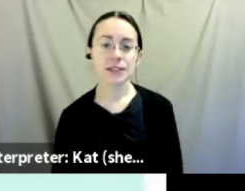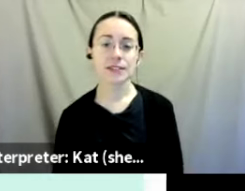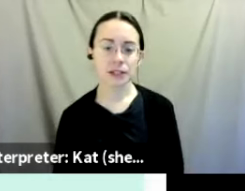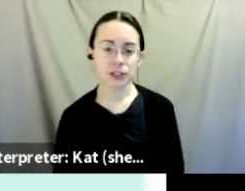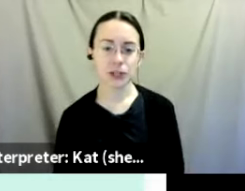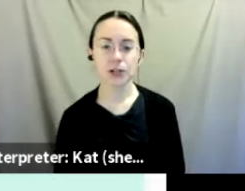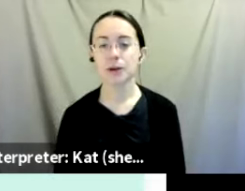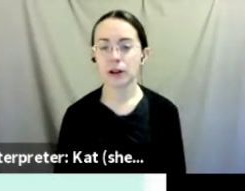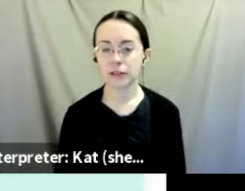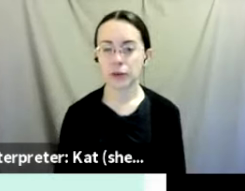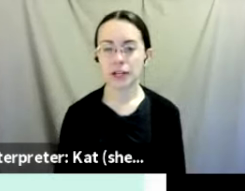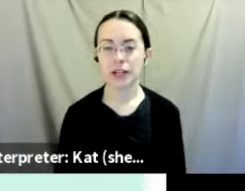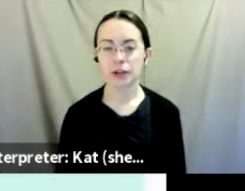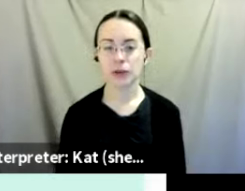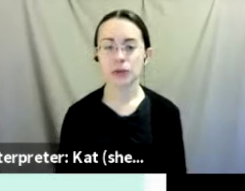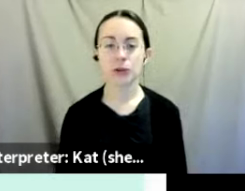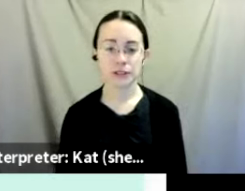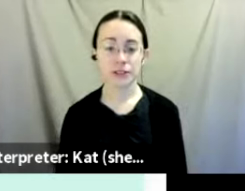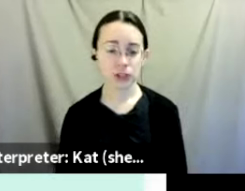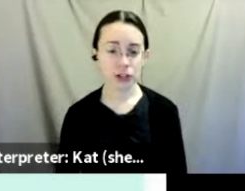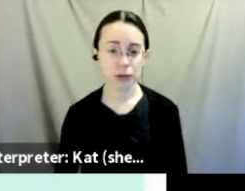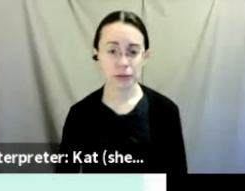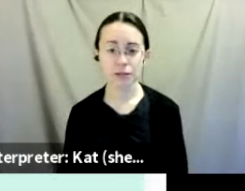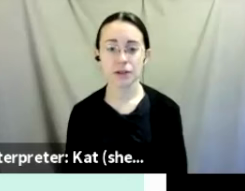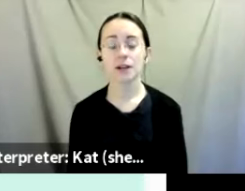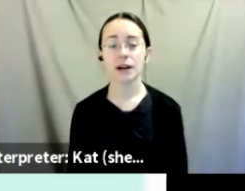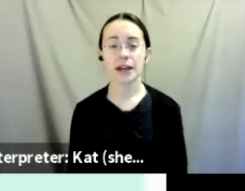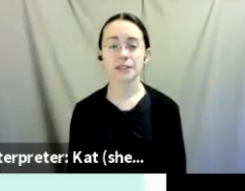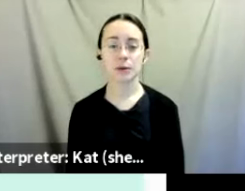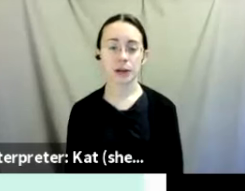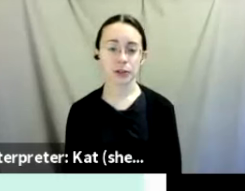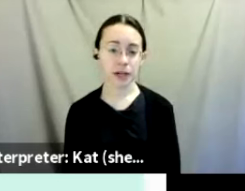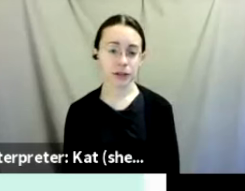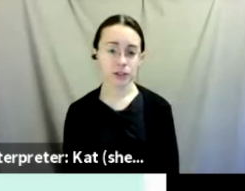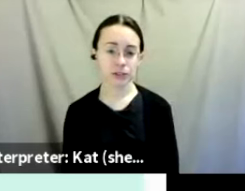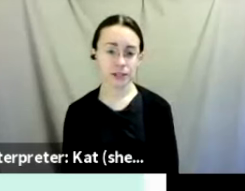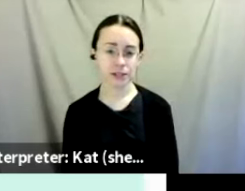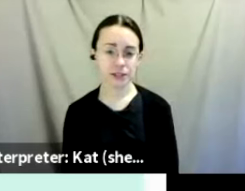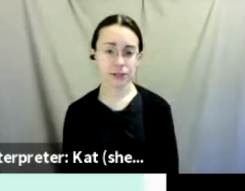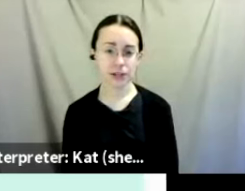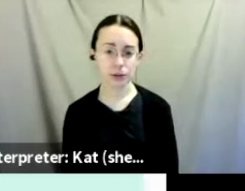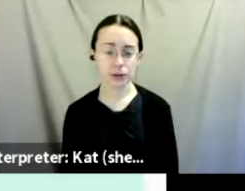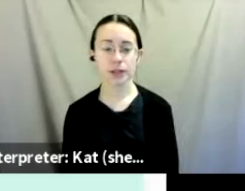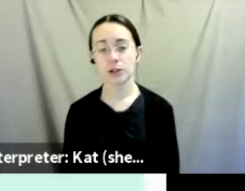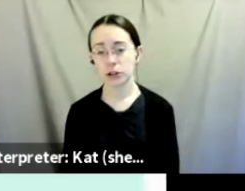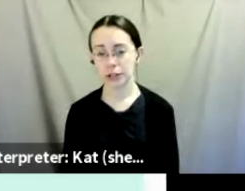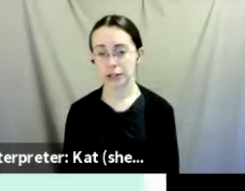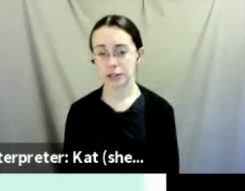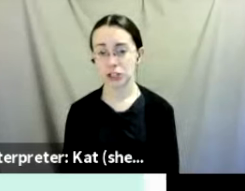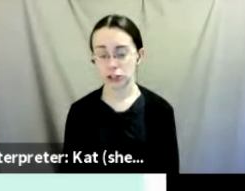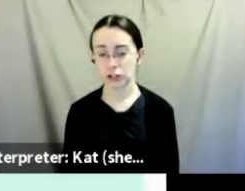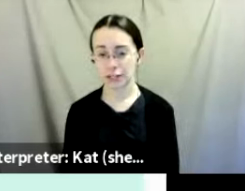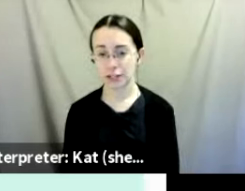And this is not shown here, but all of the women I interviewed were cisgender women. I asked them about their biological sex identified at birth and their